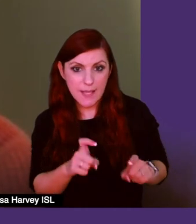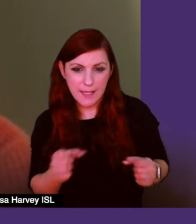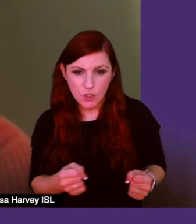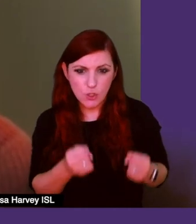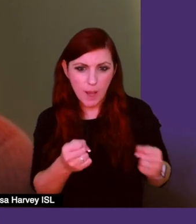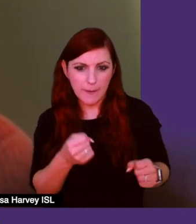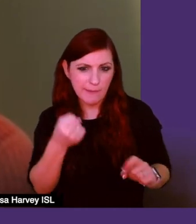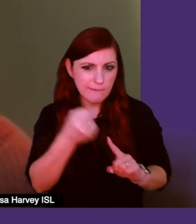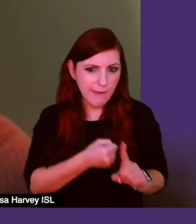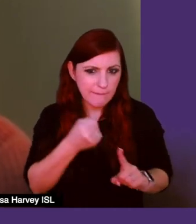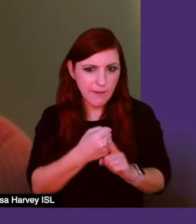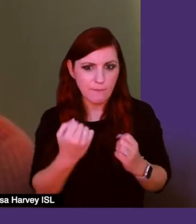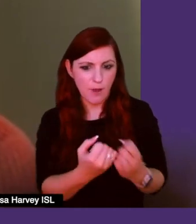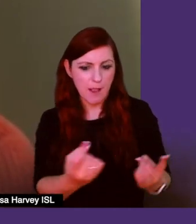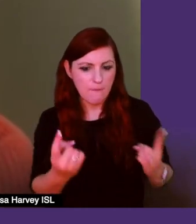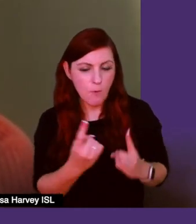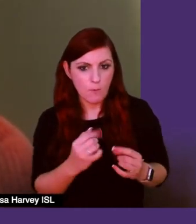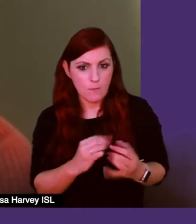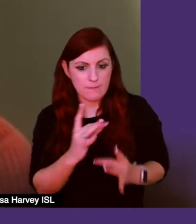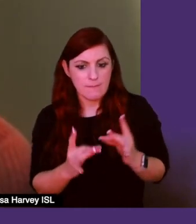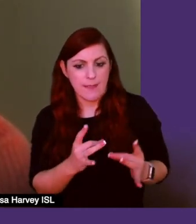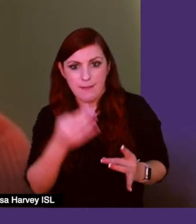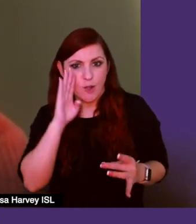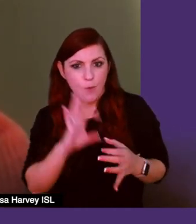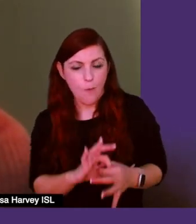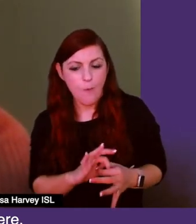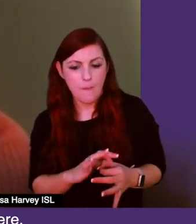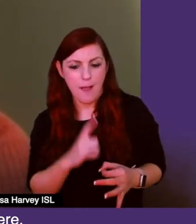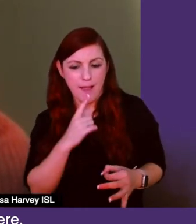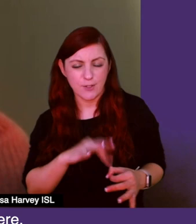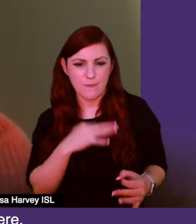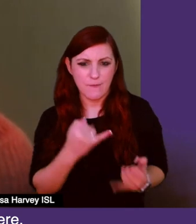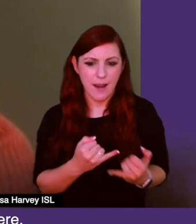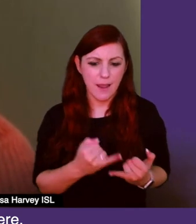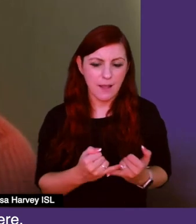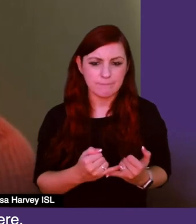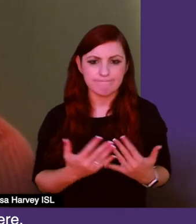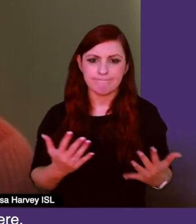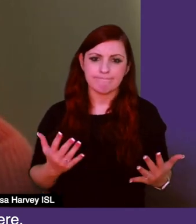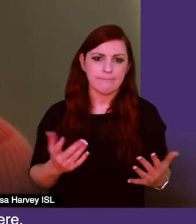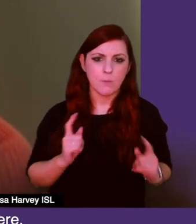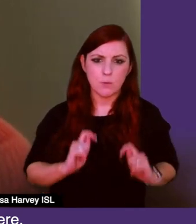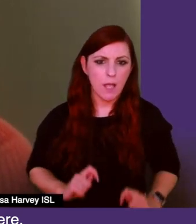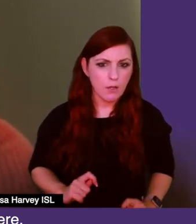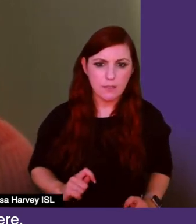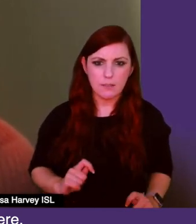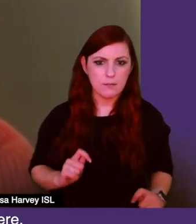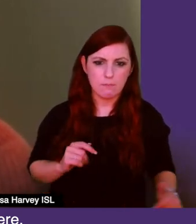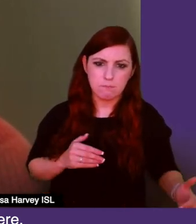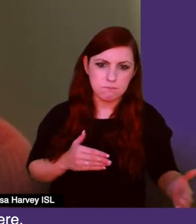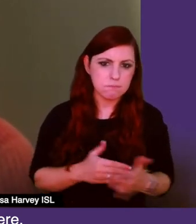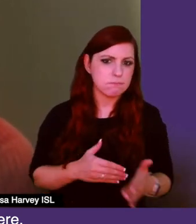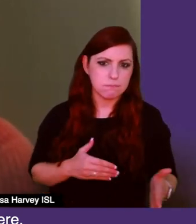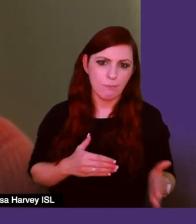champion the fight for everyone that has made Ireland their home, I felt personally that it was just getting too difficult to